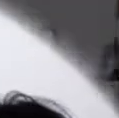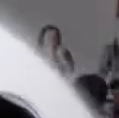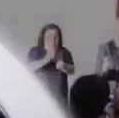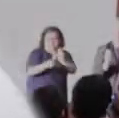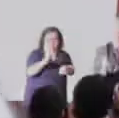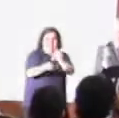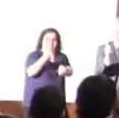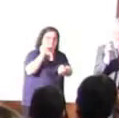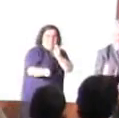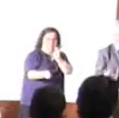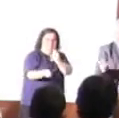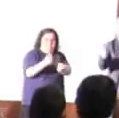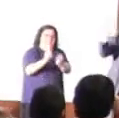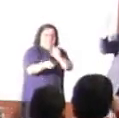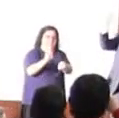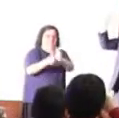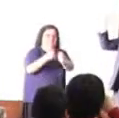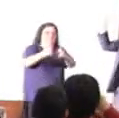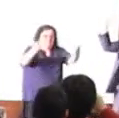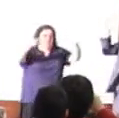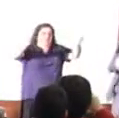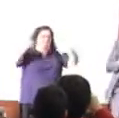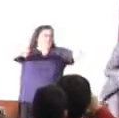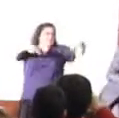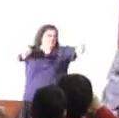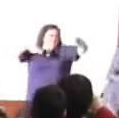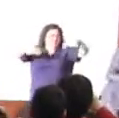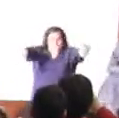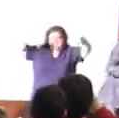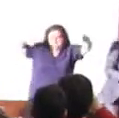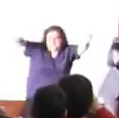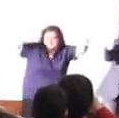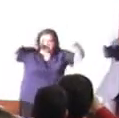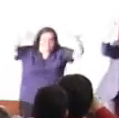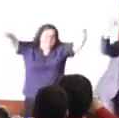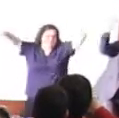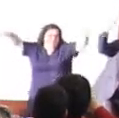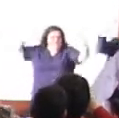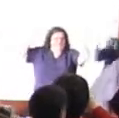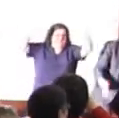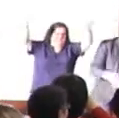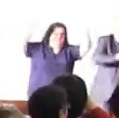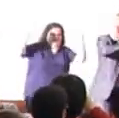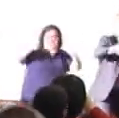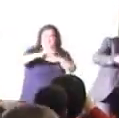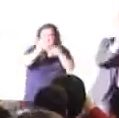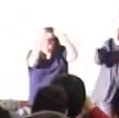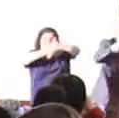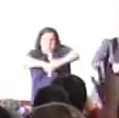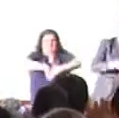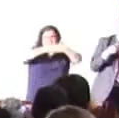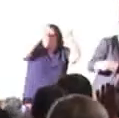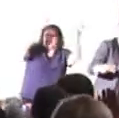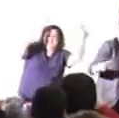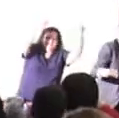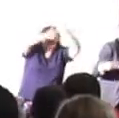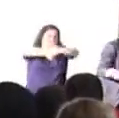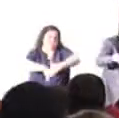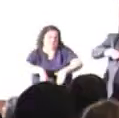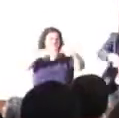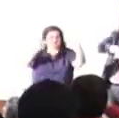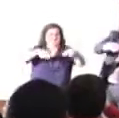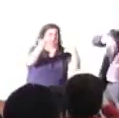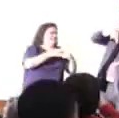pumped, pumped. Let's dance over the weekend, what the night is all about. Let's dance. Grab a girlfriend,